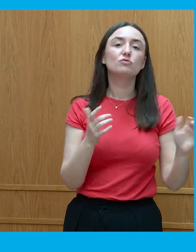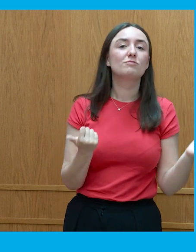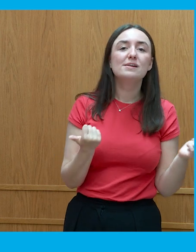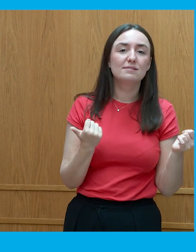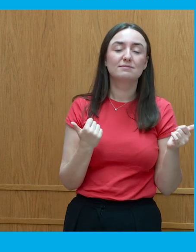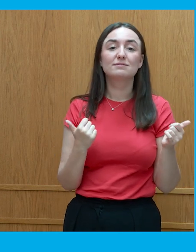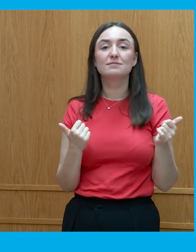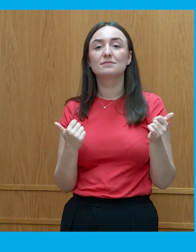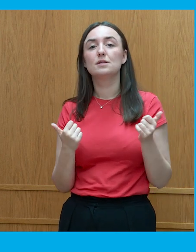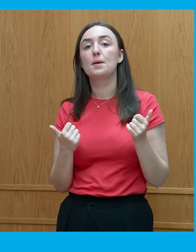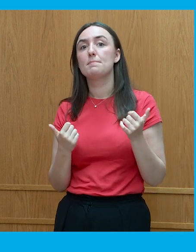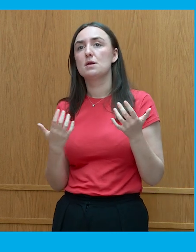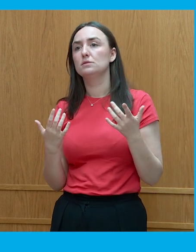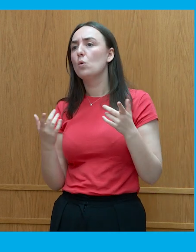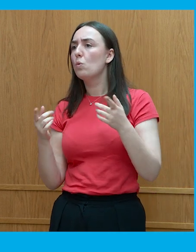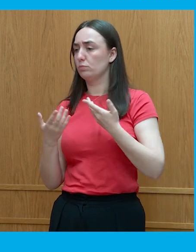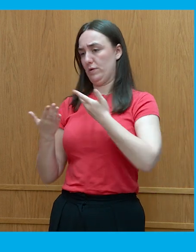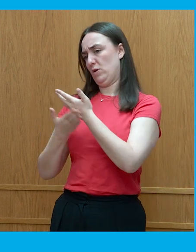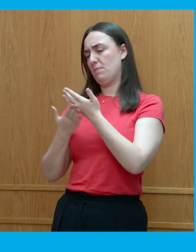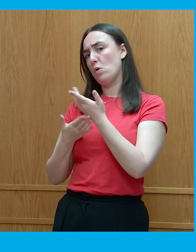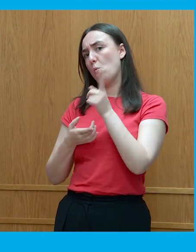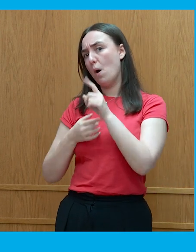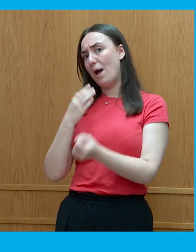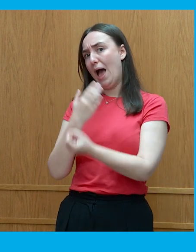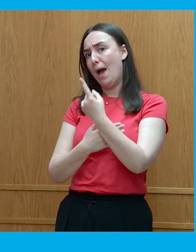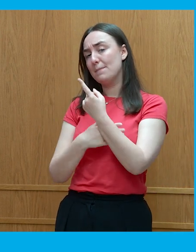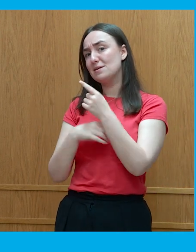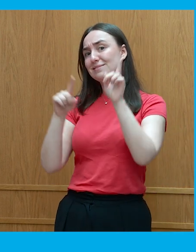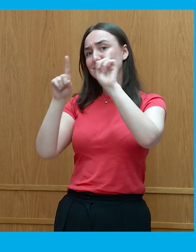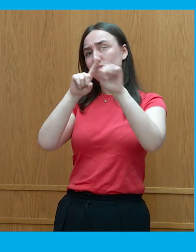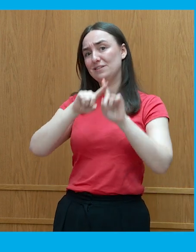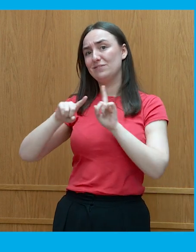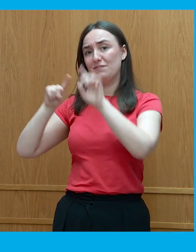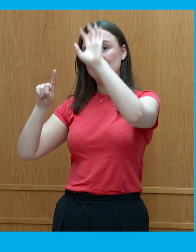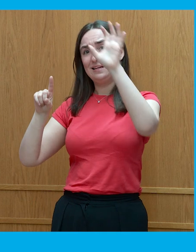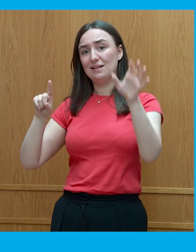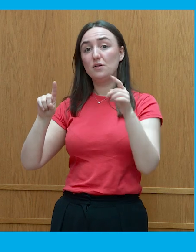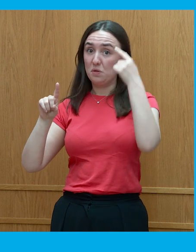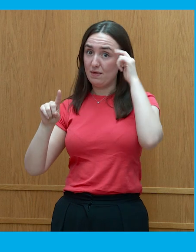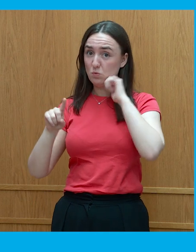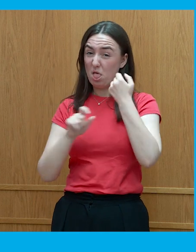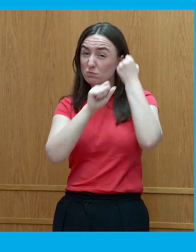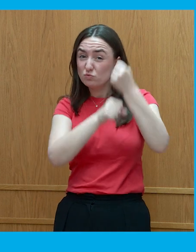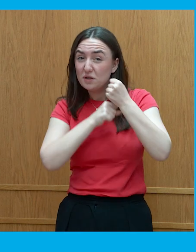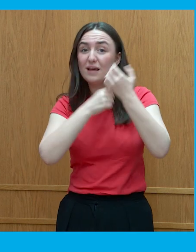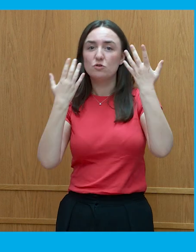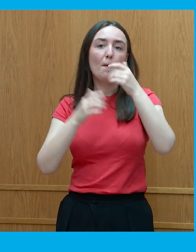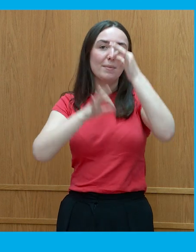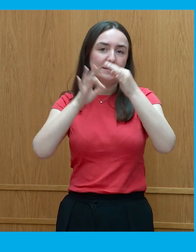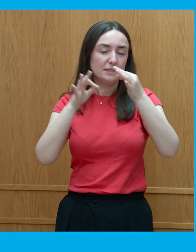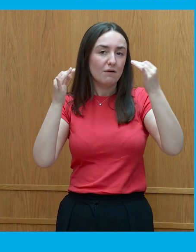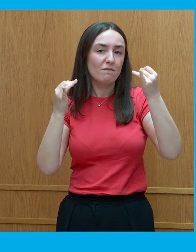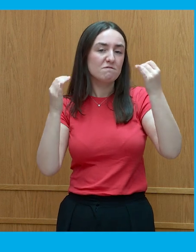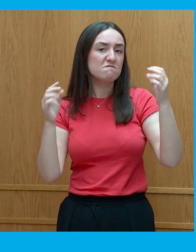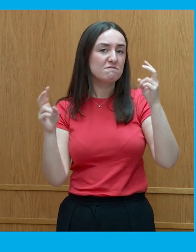Jason and I have talked about, like, what would happen in terms of in the different states, would you have protests or political violence? Possibly, yes. But if